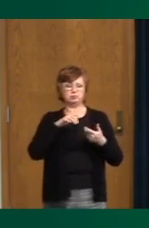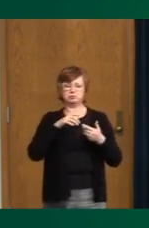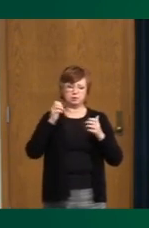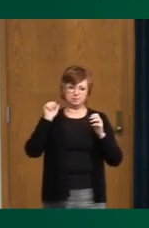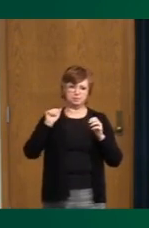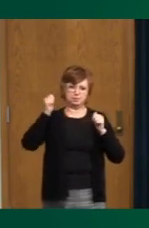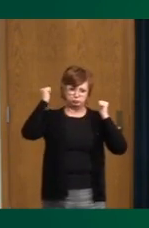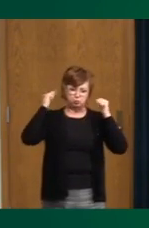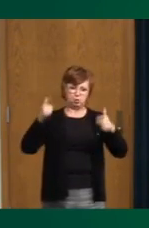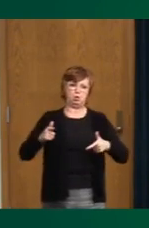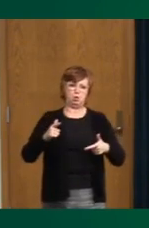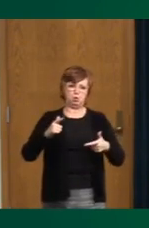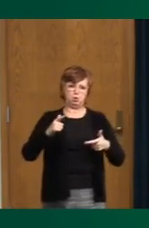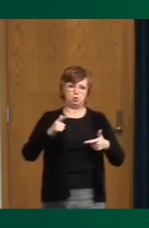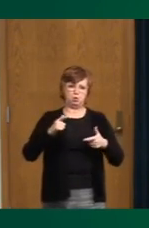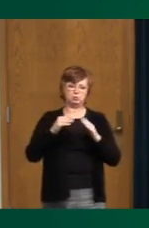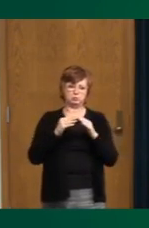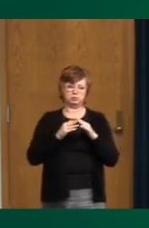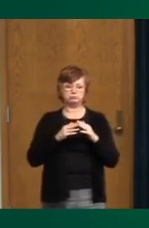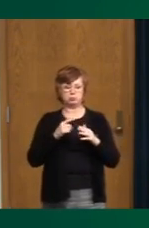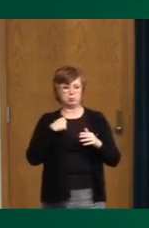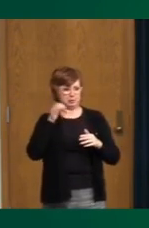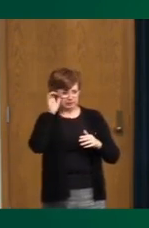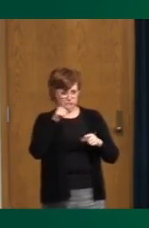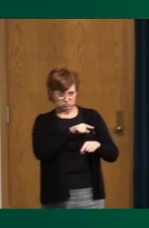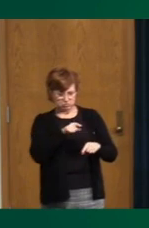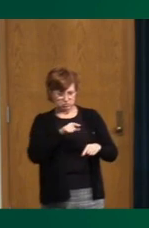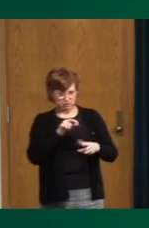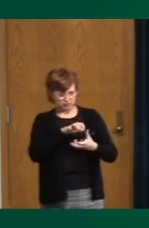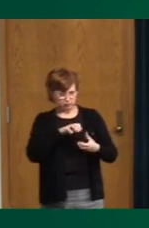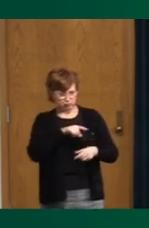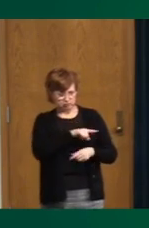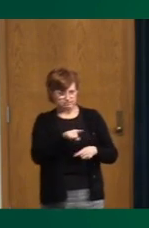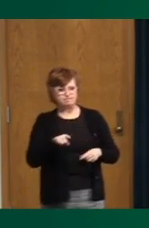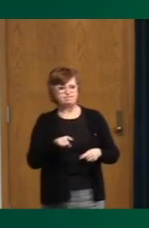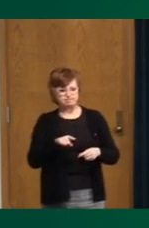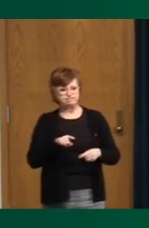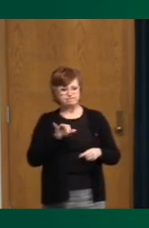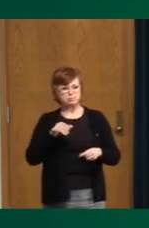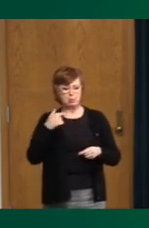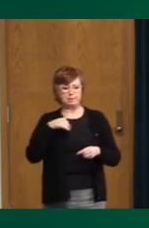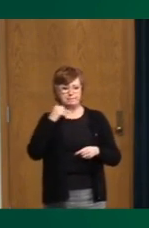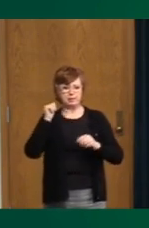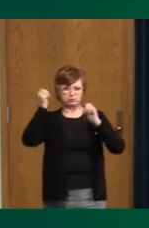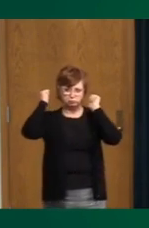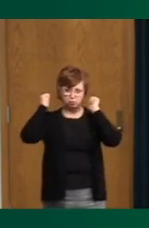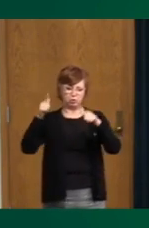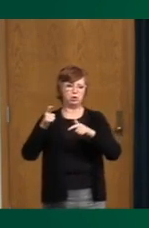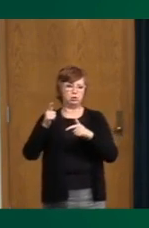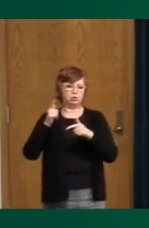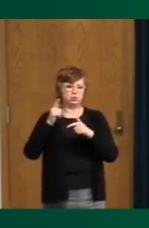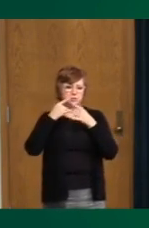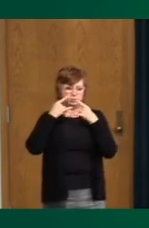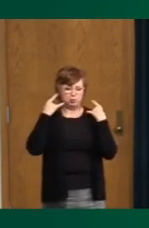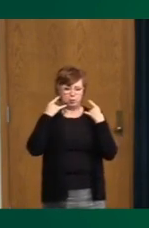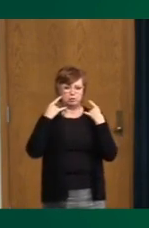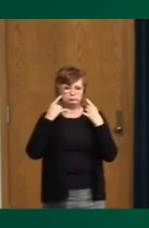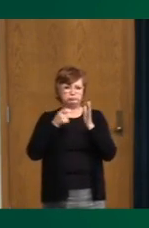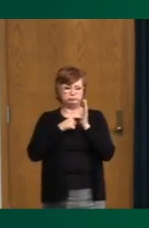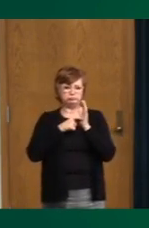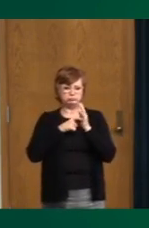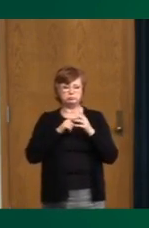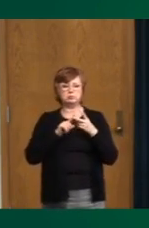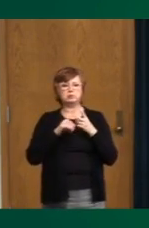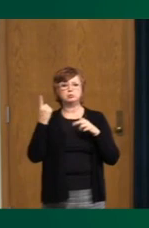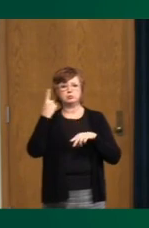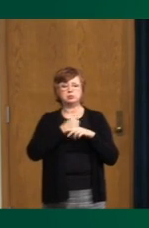days, and we're changing that here today. We're changing a number of other initiatives here